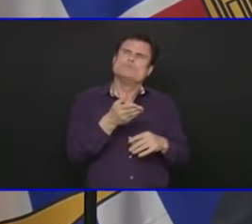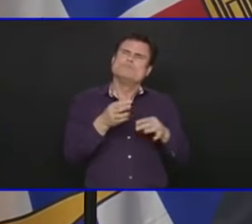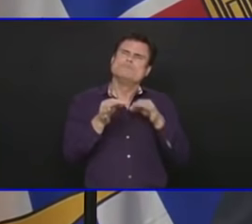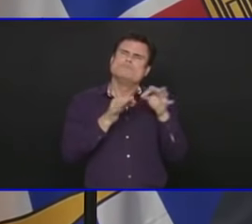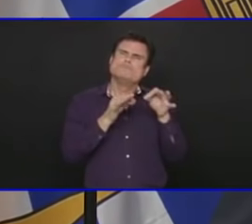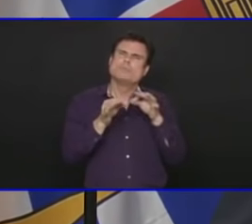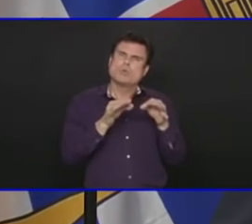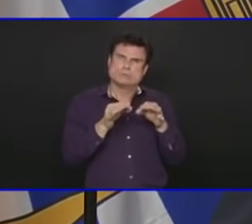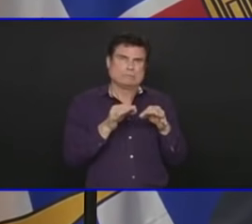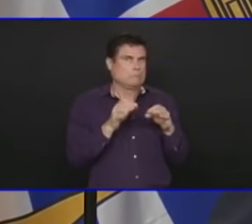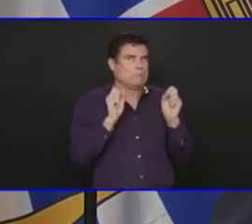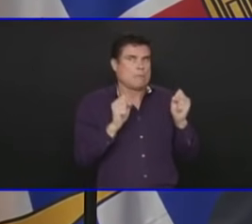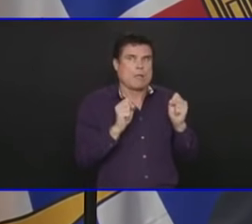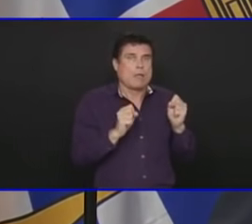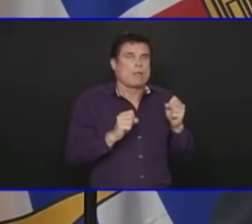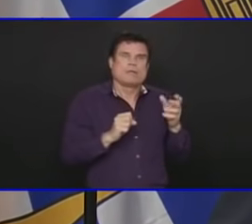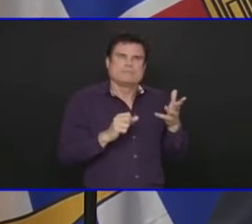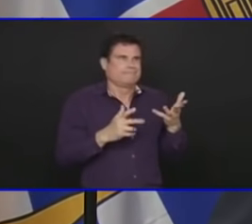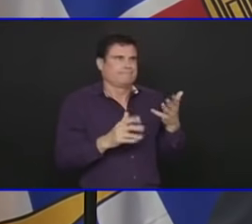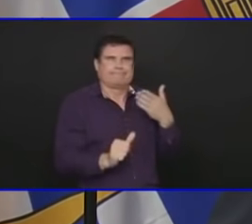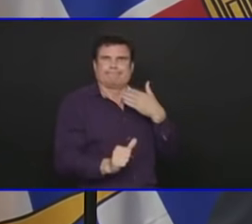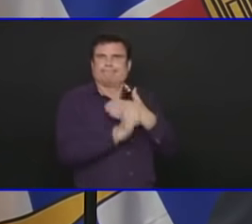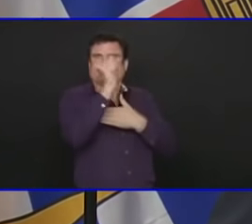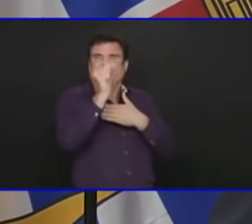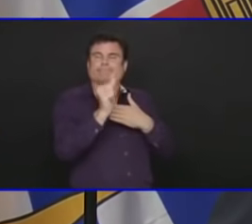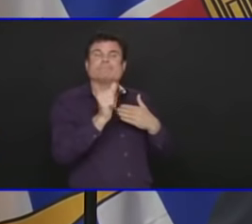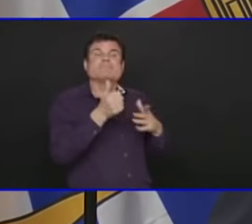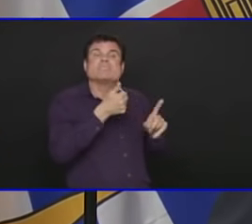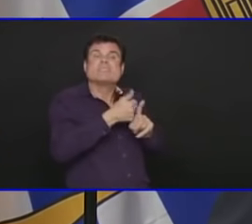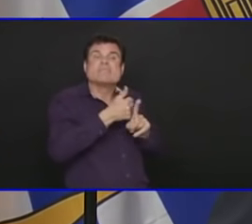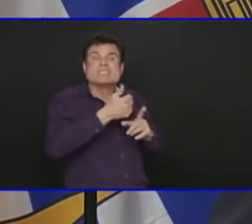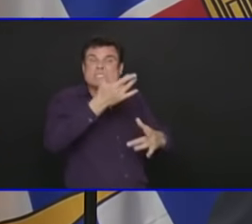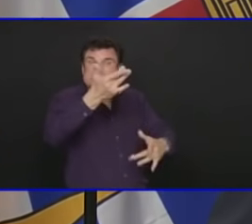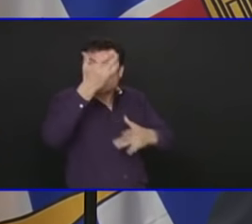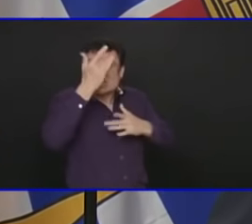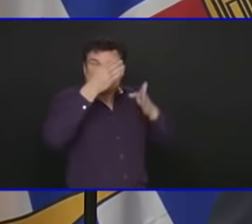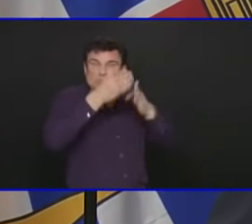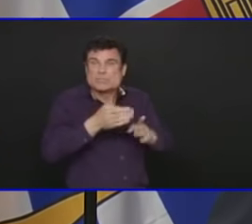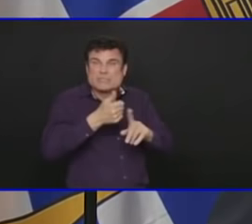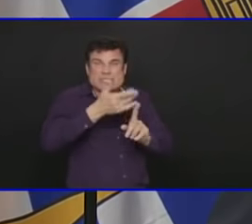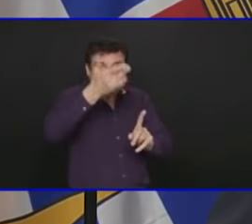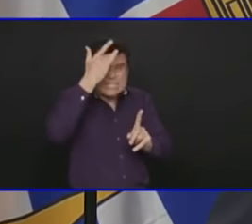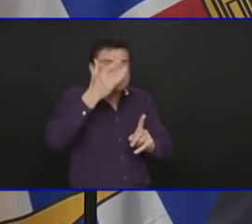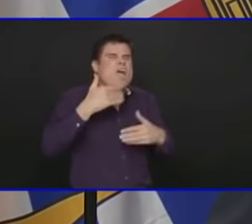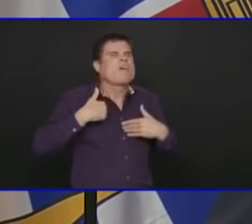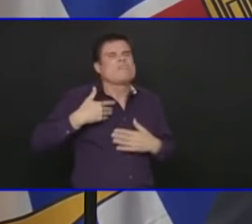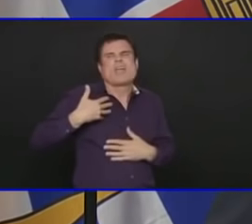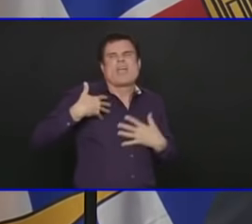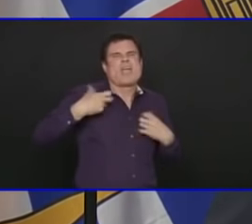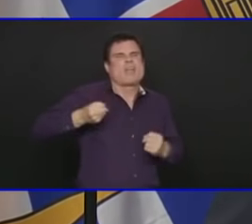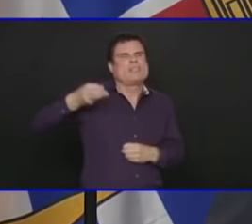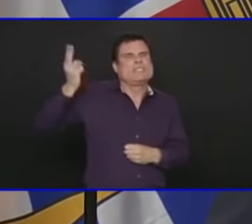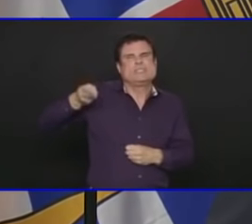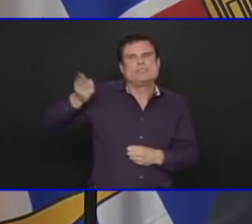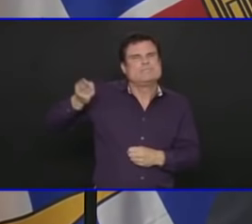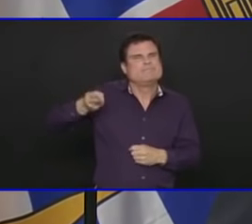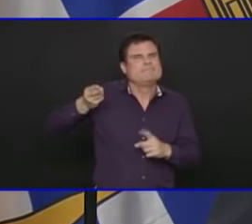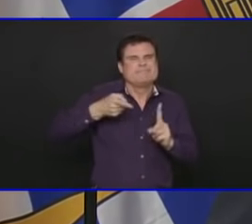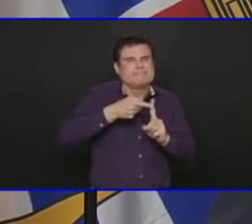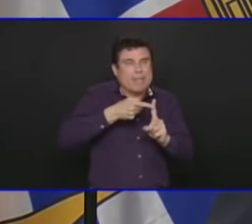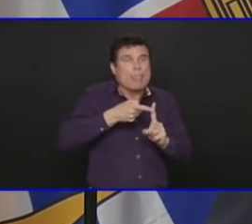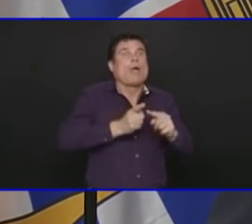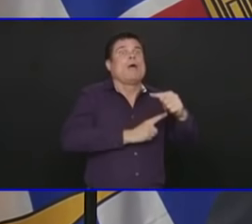maybe have an effect. And I know you've talked before about why it's more likely that males are